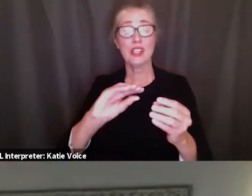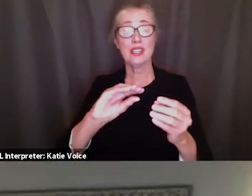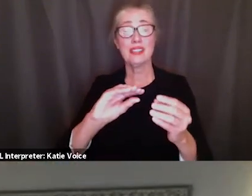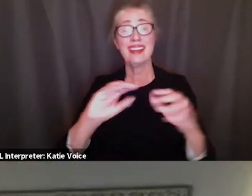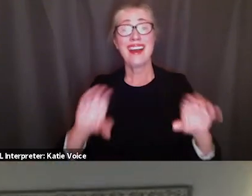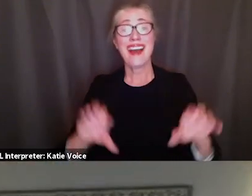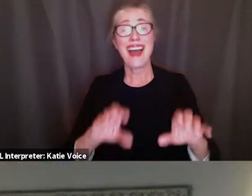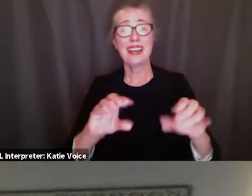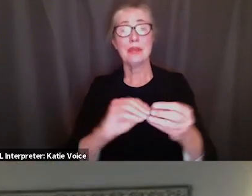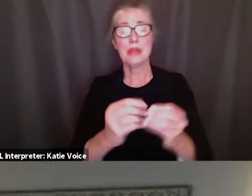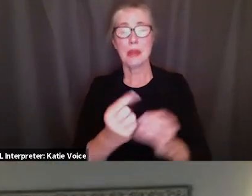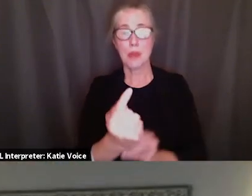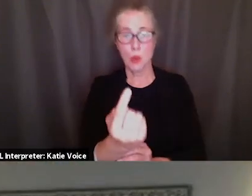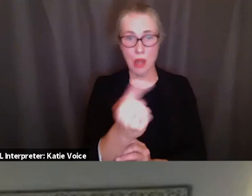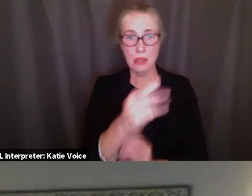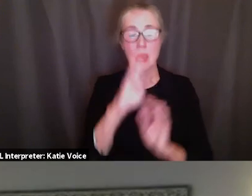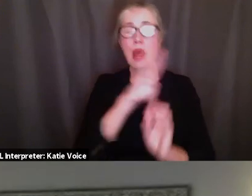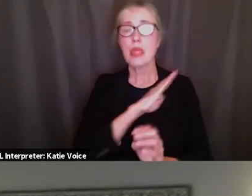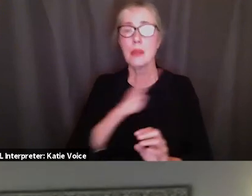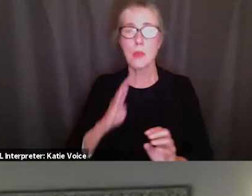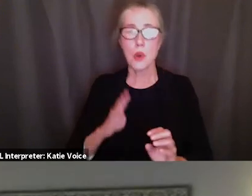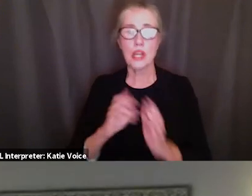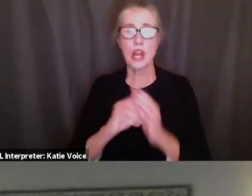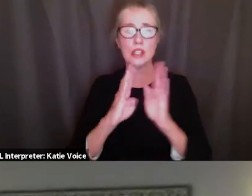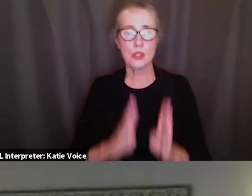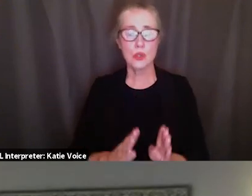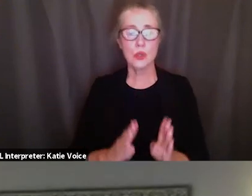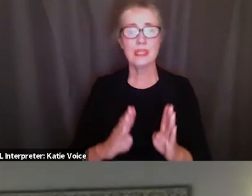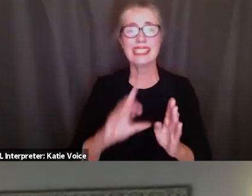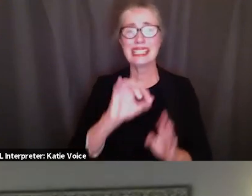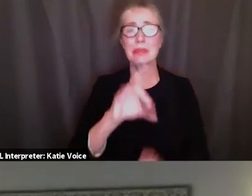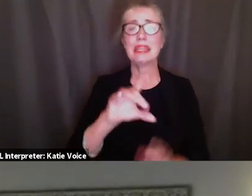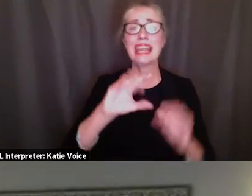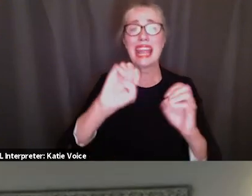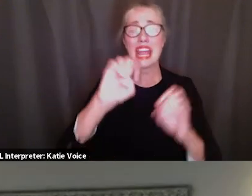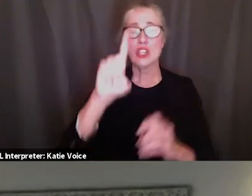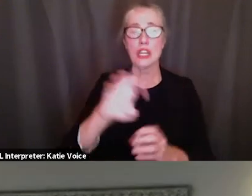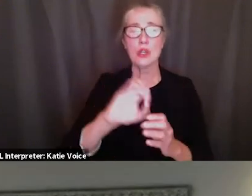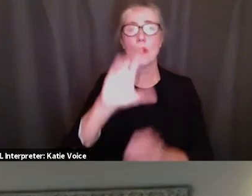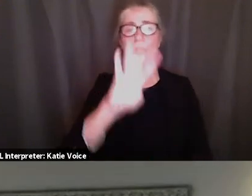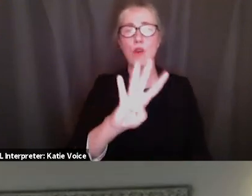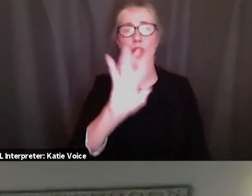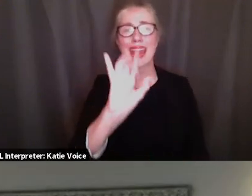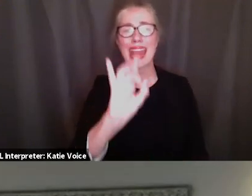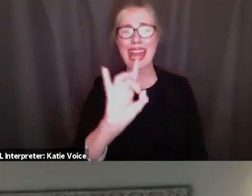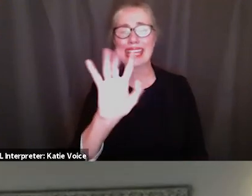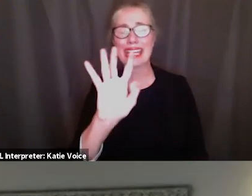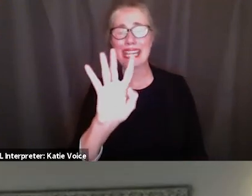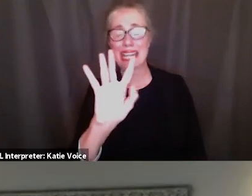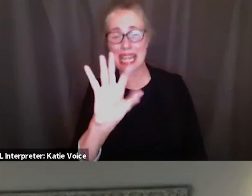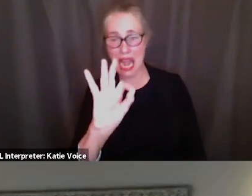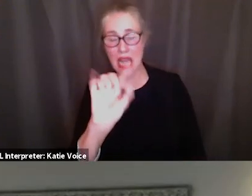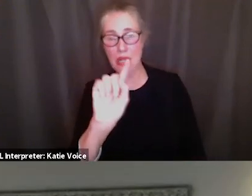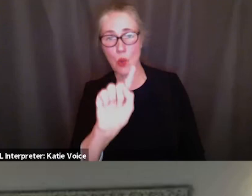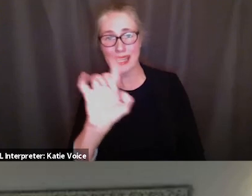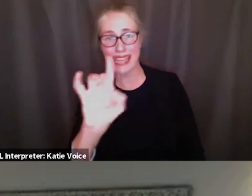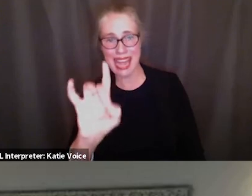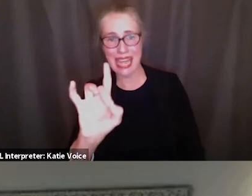on student discipline, Education Code 48918, expulsion, case number